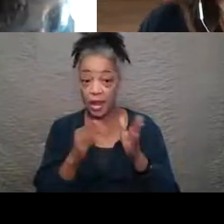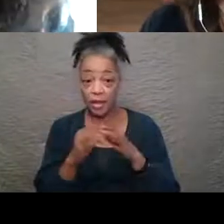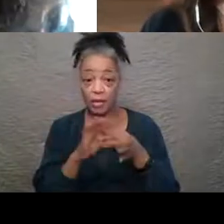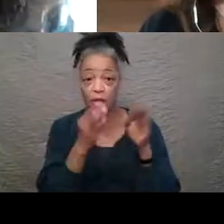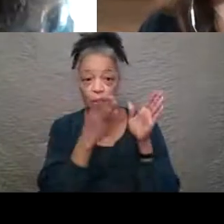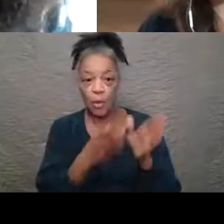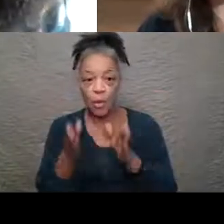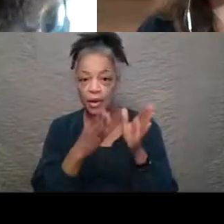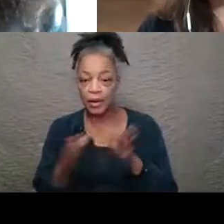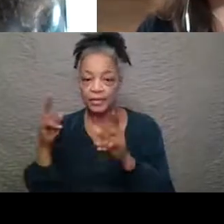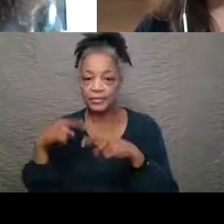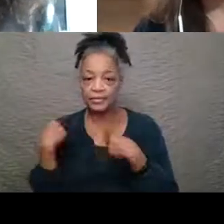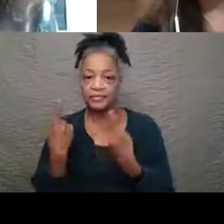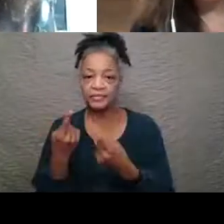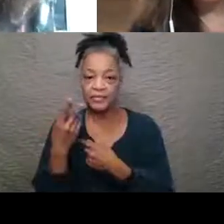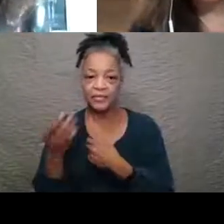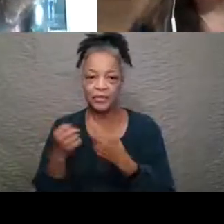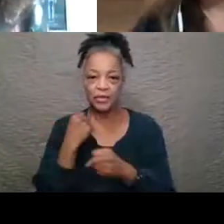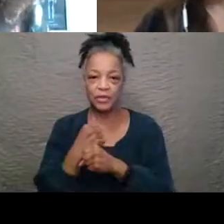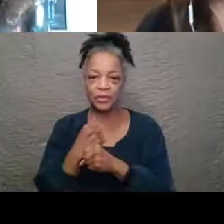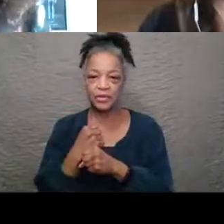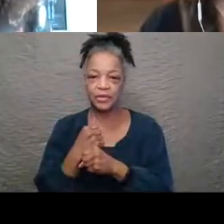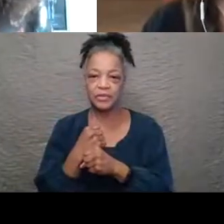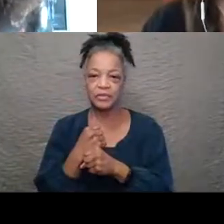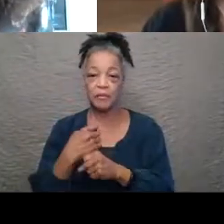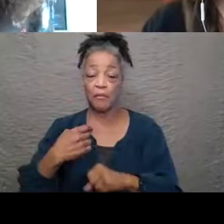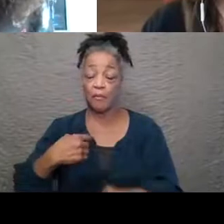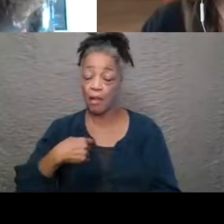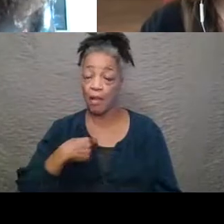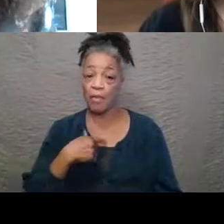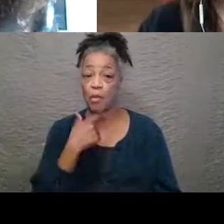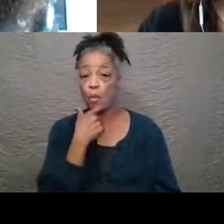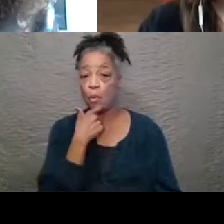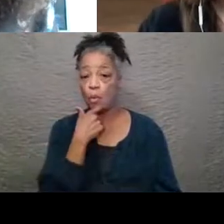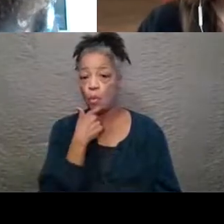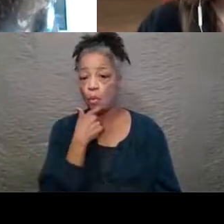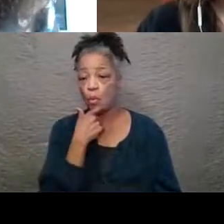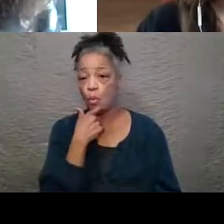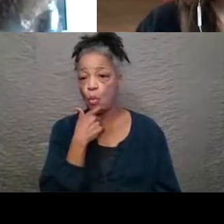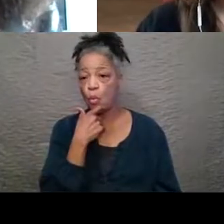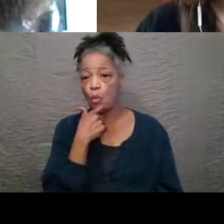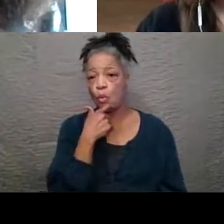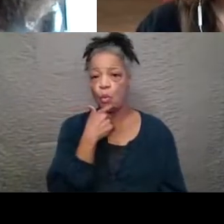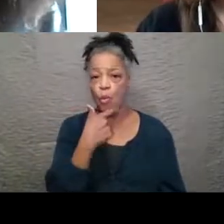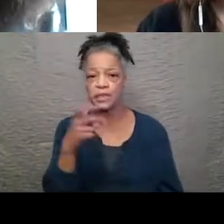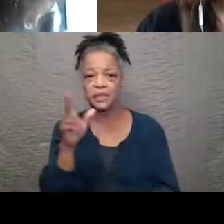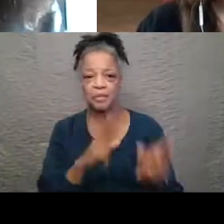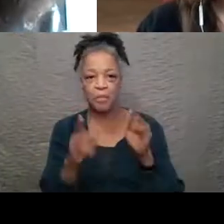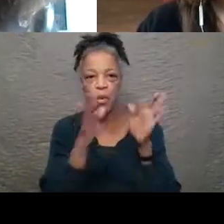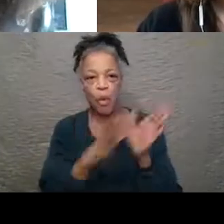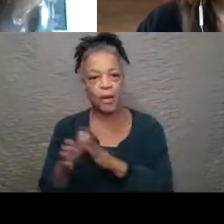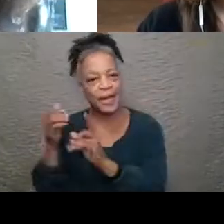past few years. And that has been watching folks organize